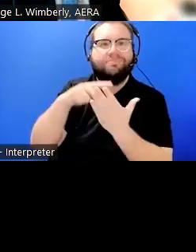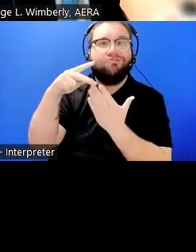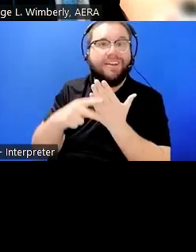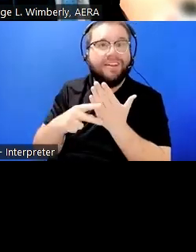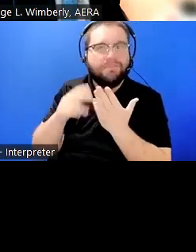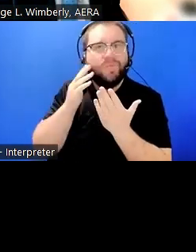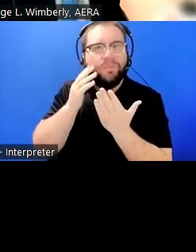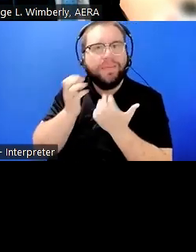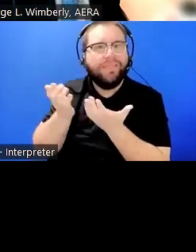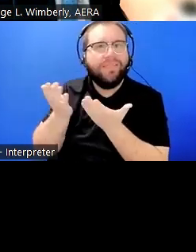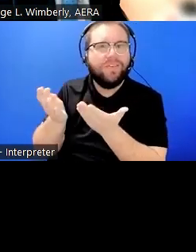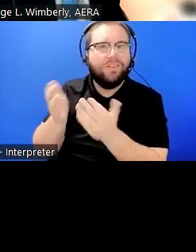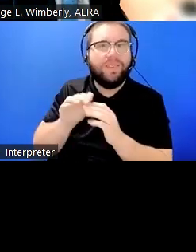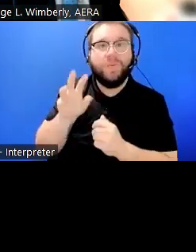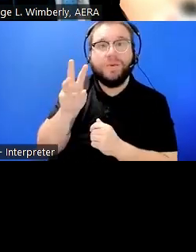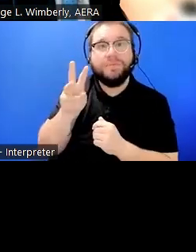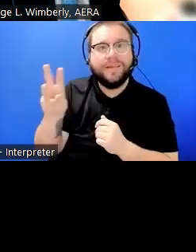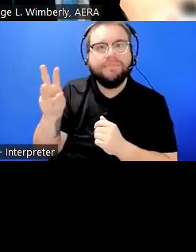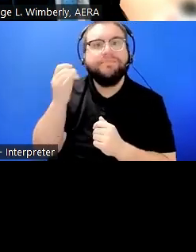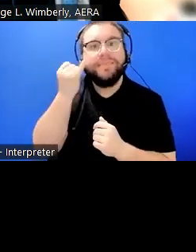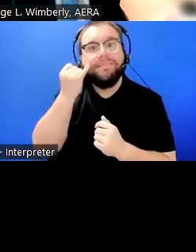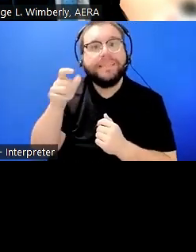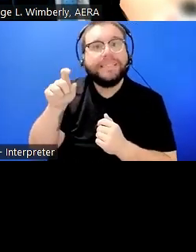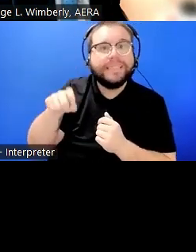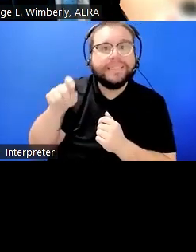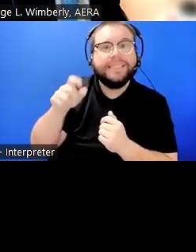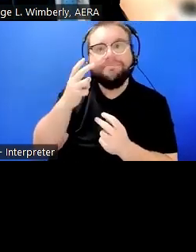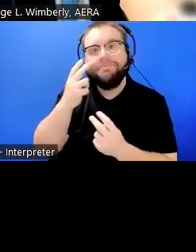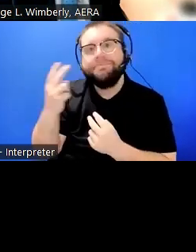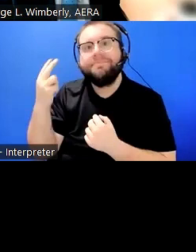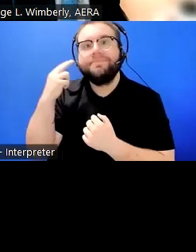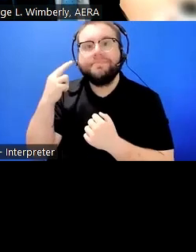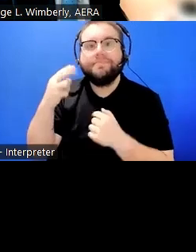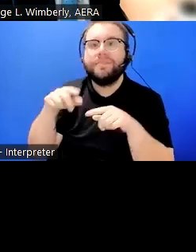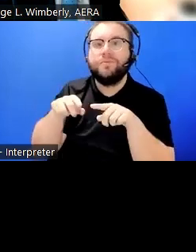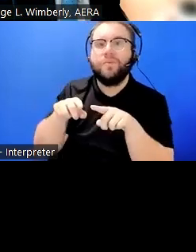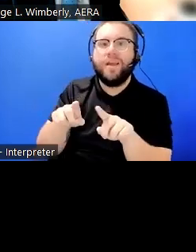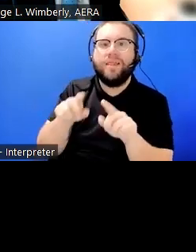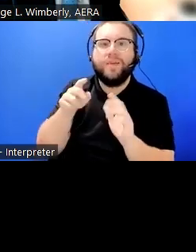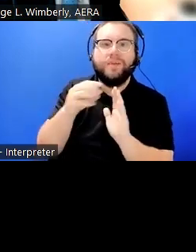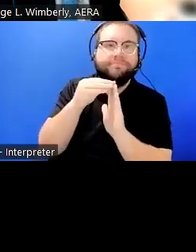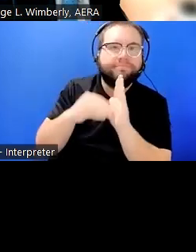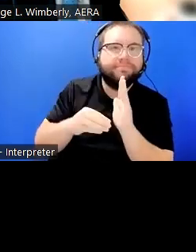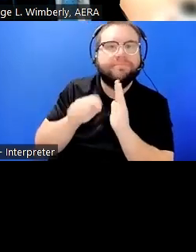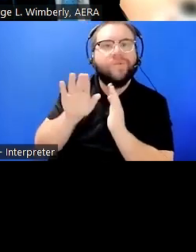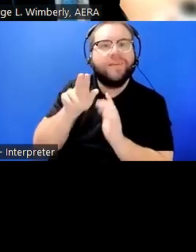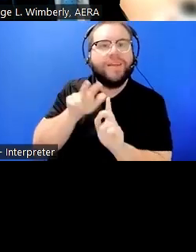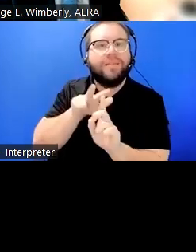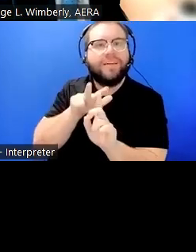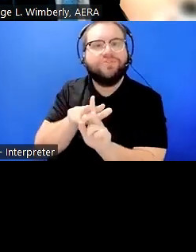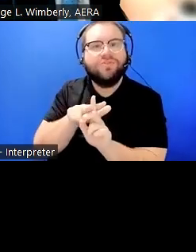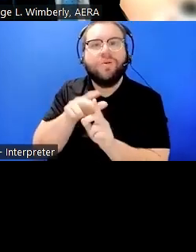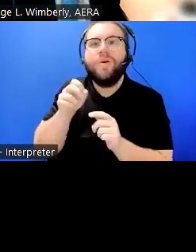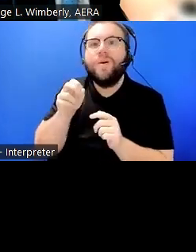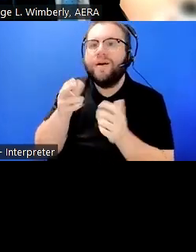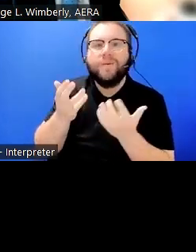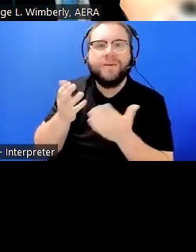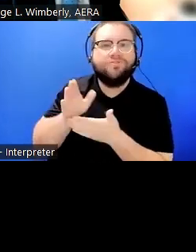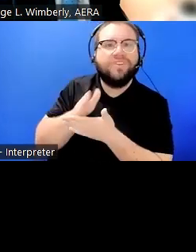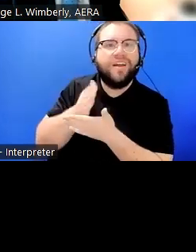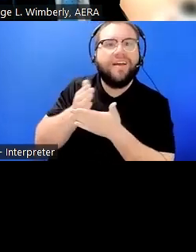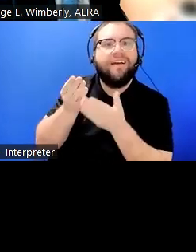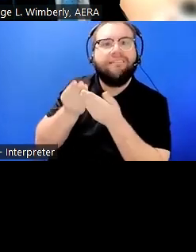and if you ever want to refer back to it as you're completing your application, or you want to share it with others at